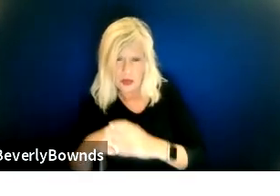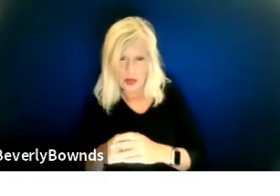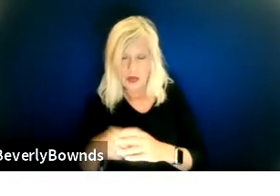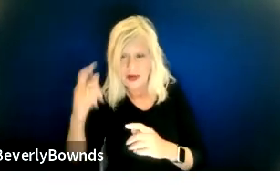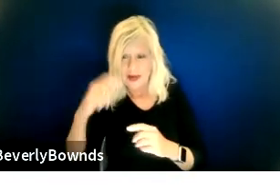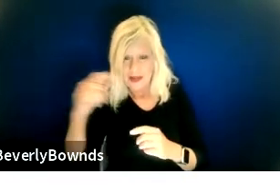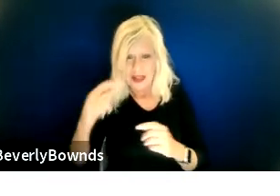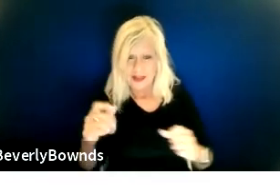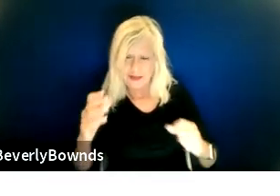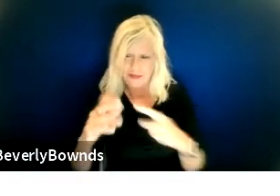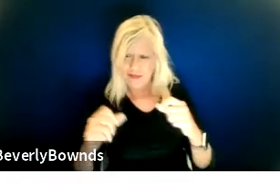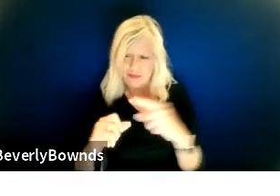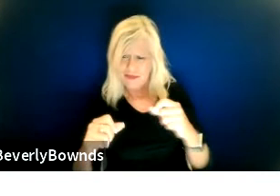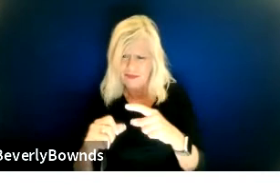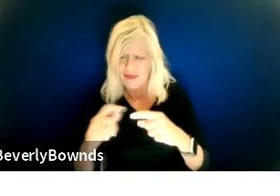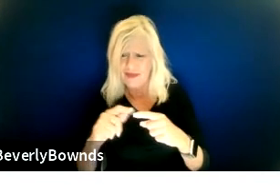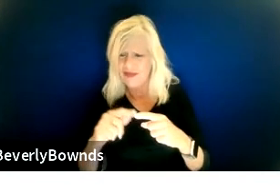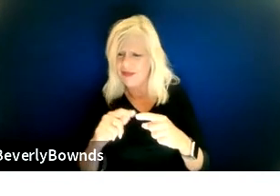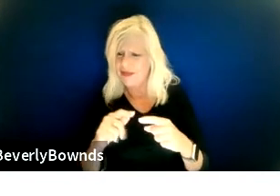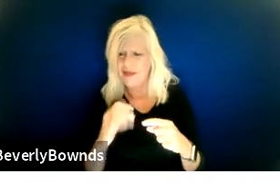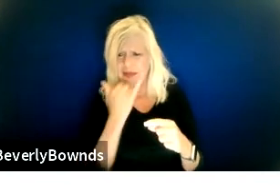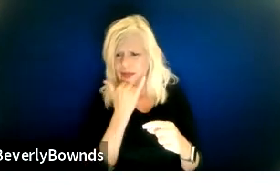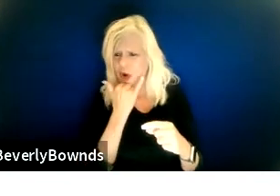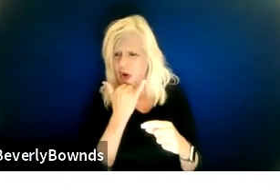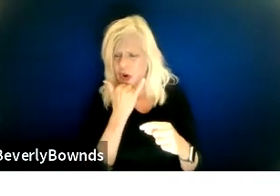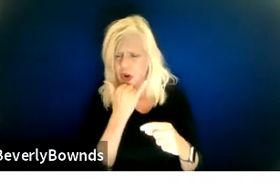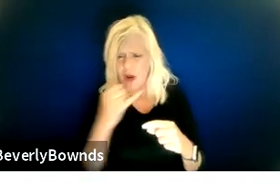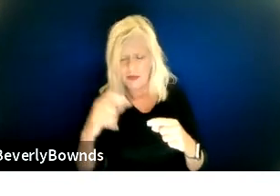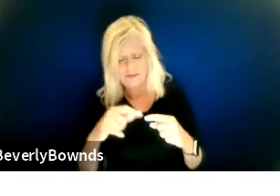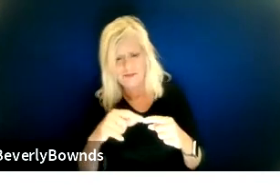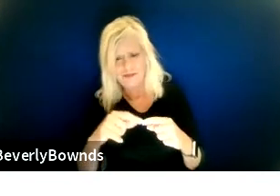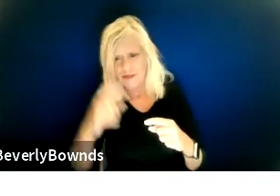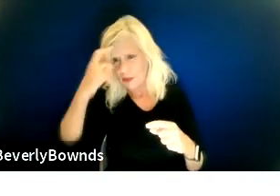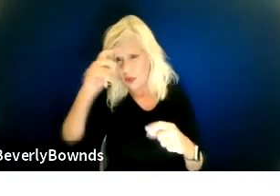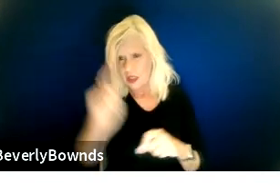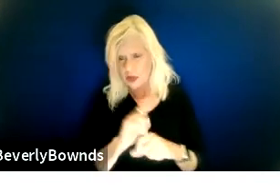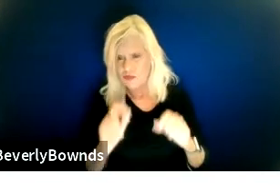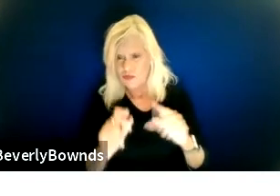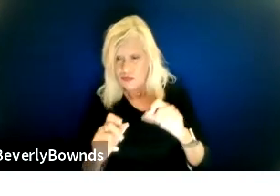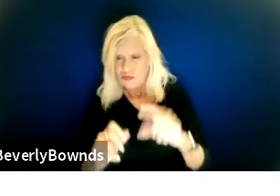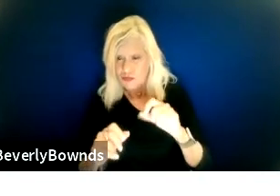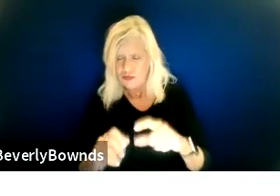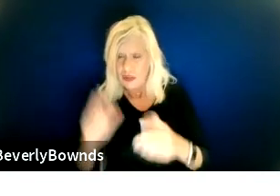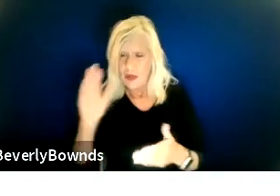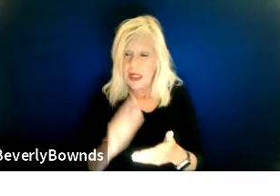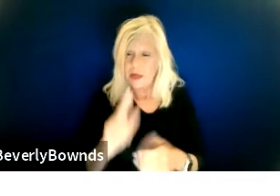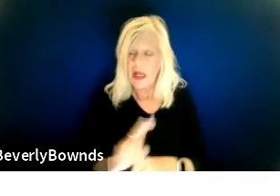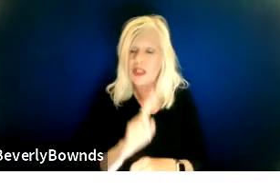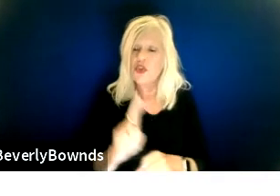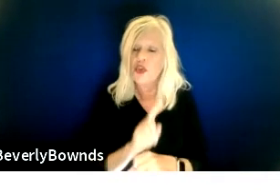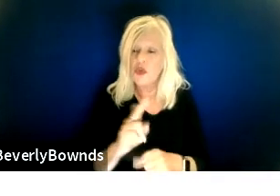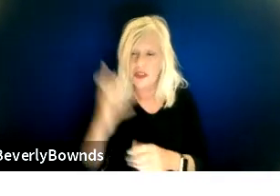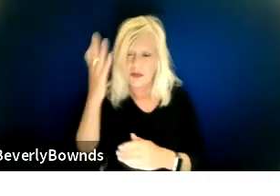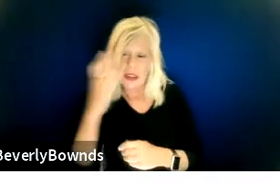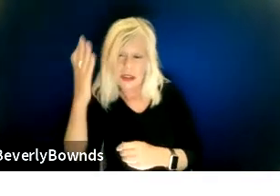maladaptive compensatory mechanism used by the brain to try to minimize the use of the